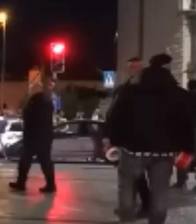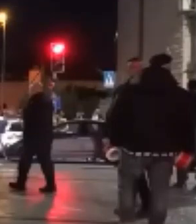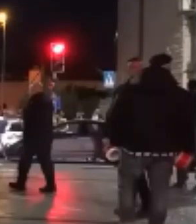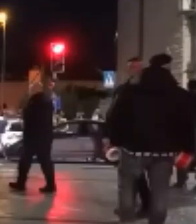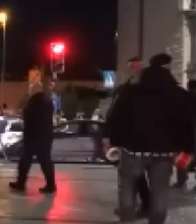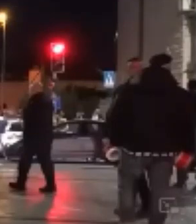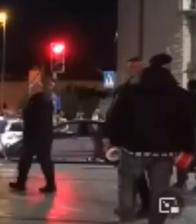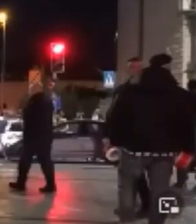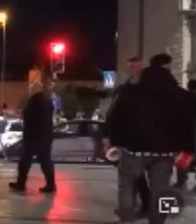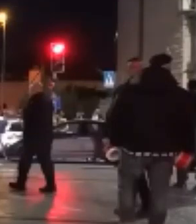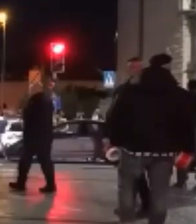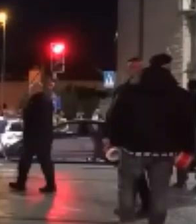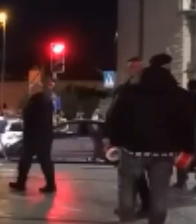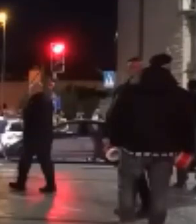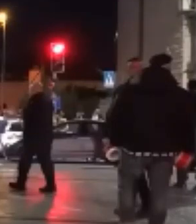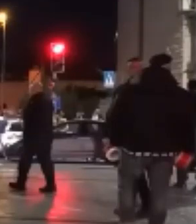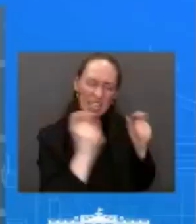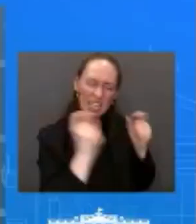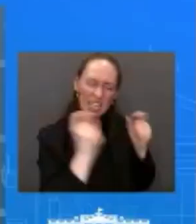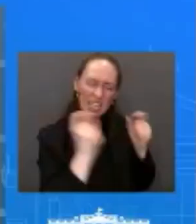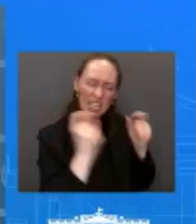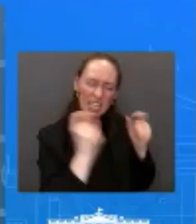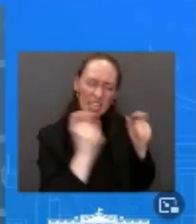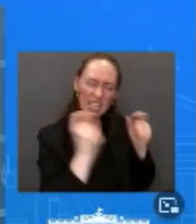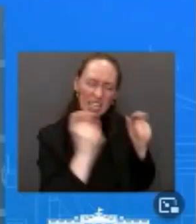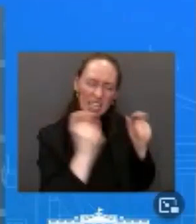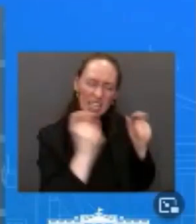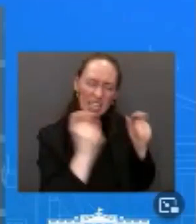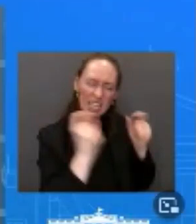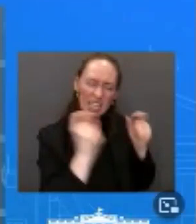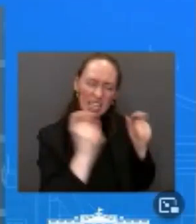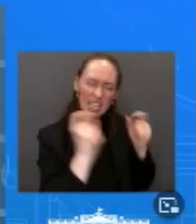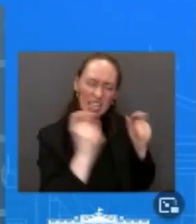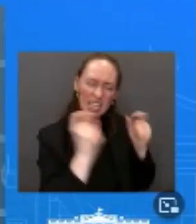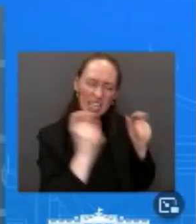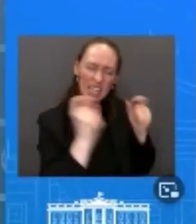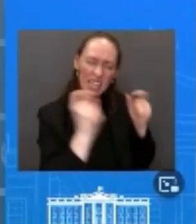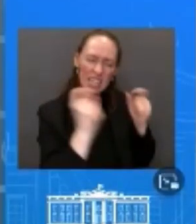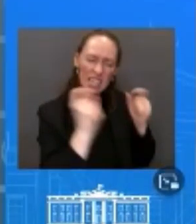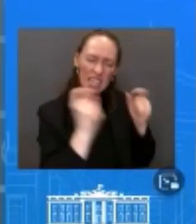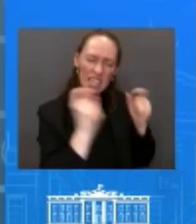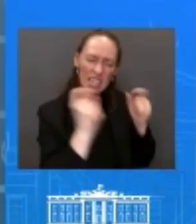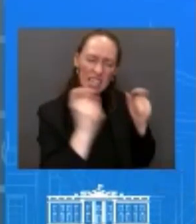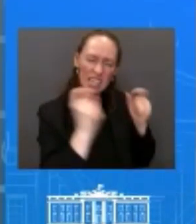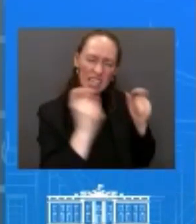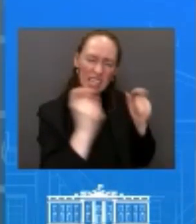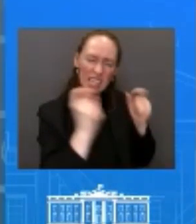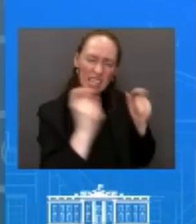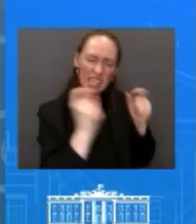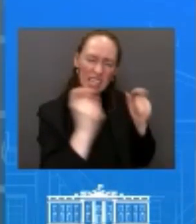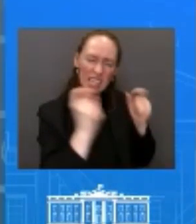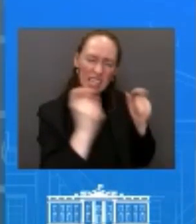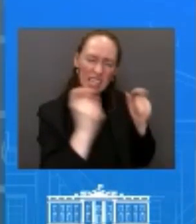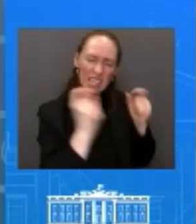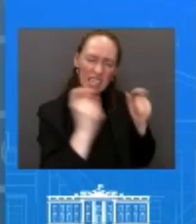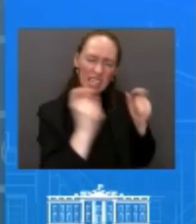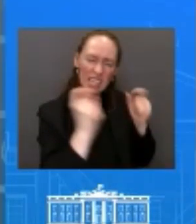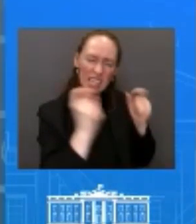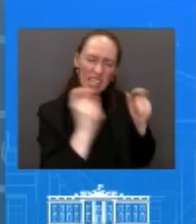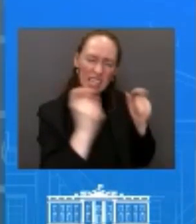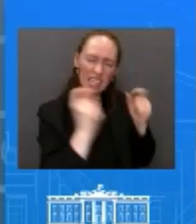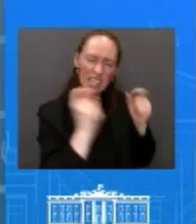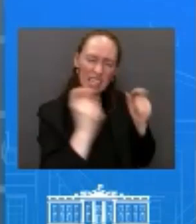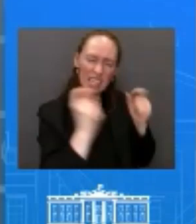yeah, that is our DOS. Let's get one more thing done and we can be done with this